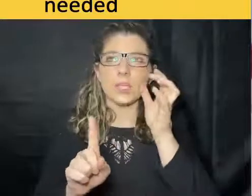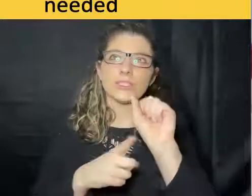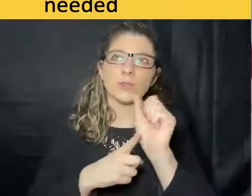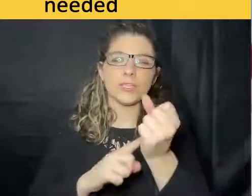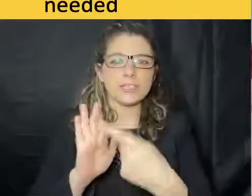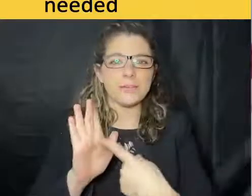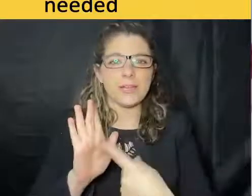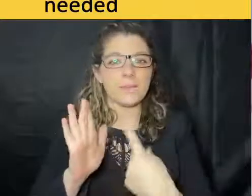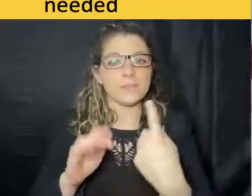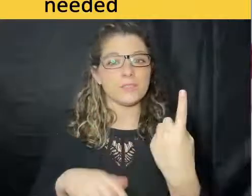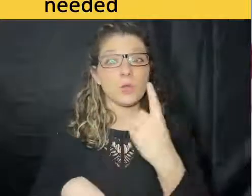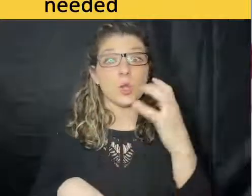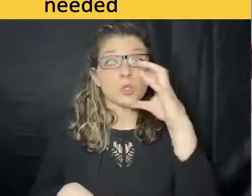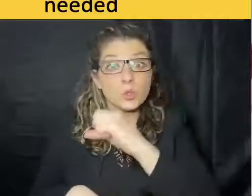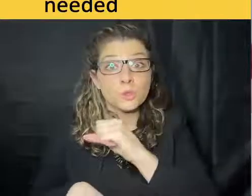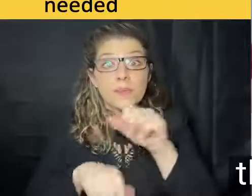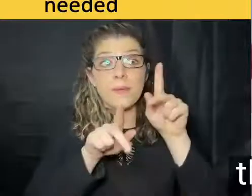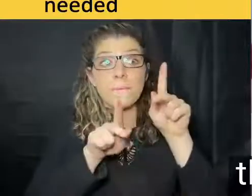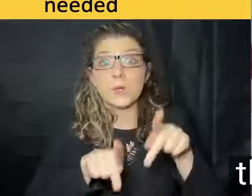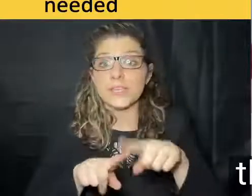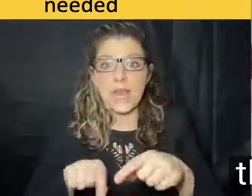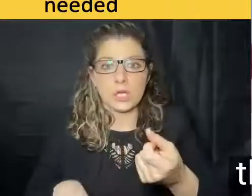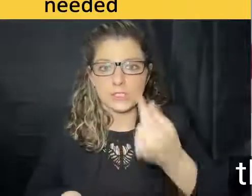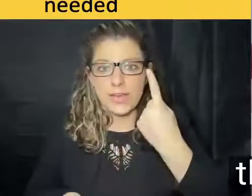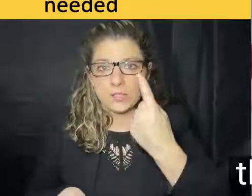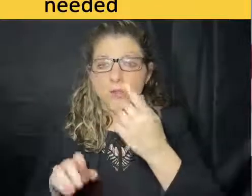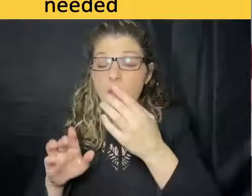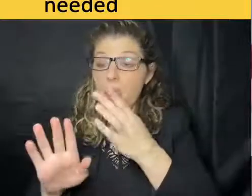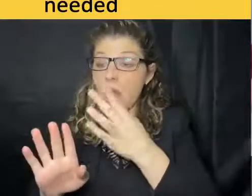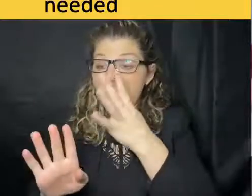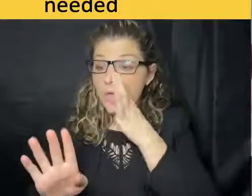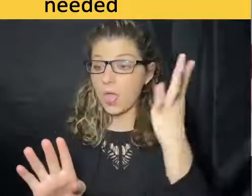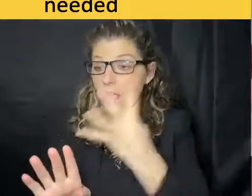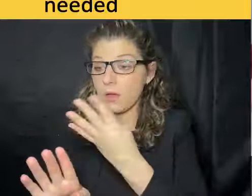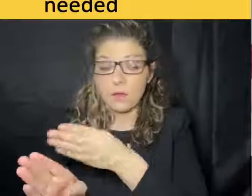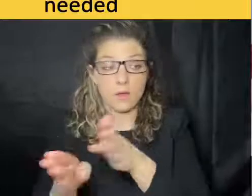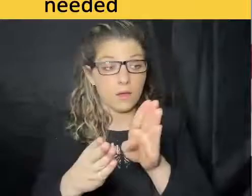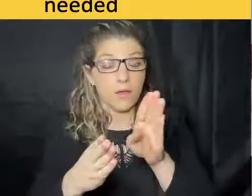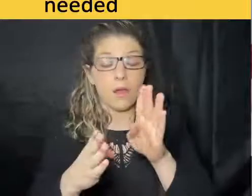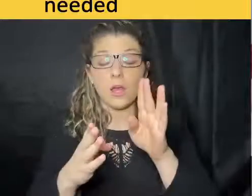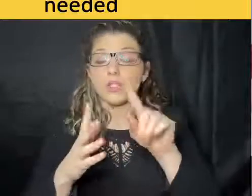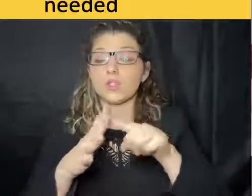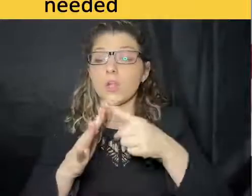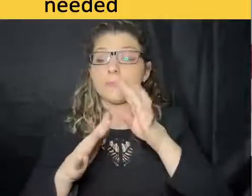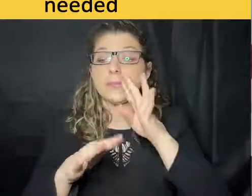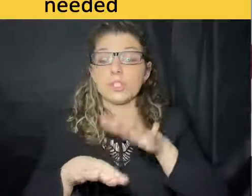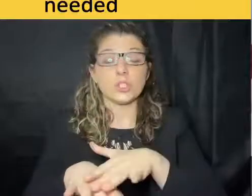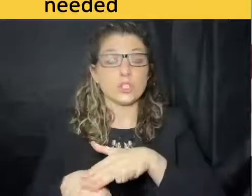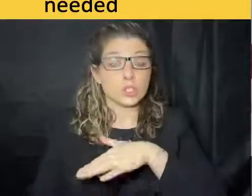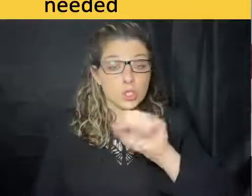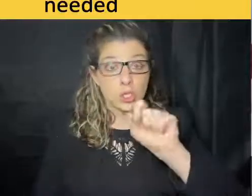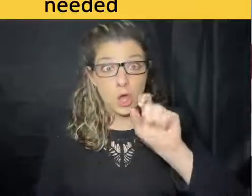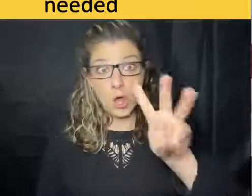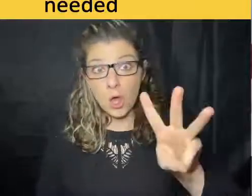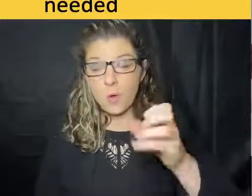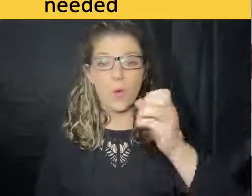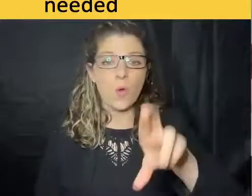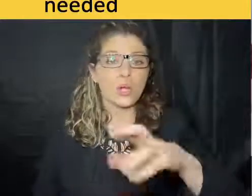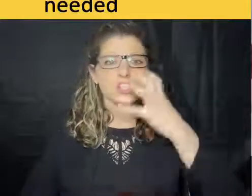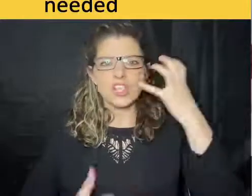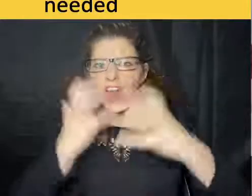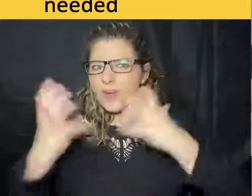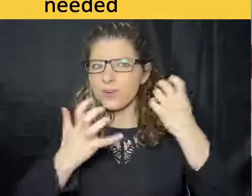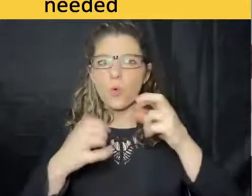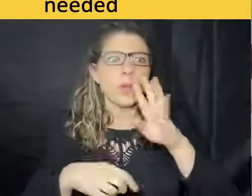hear situations where somebody assumes that the person can't understand, so they start speaking extra slowly or